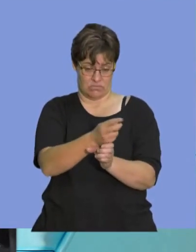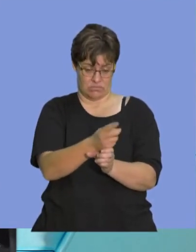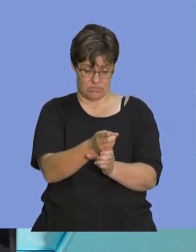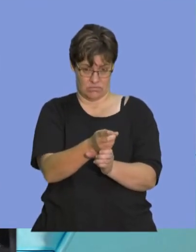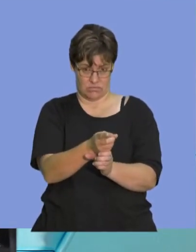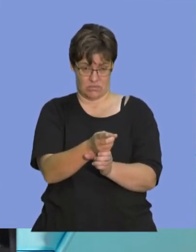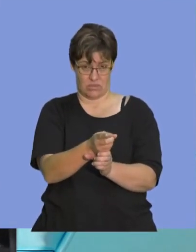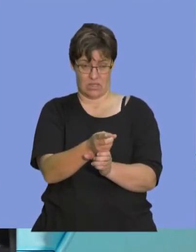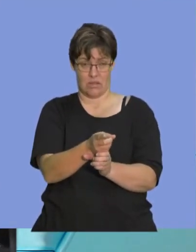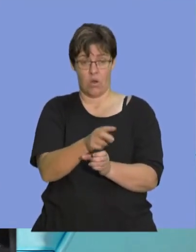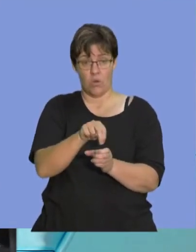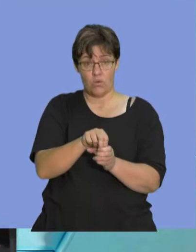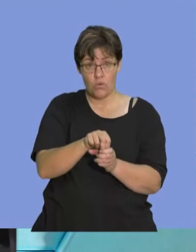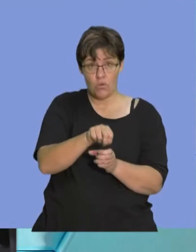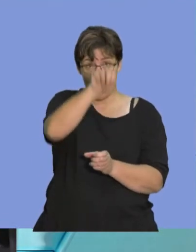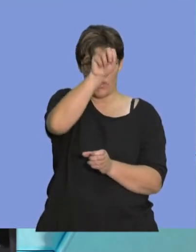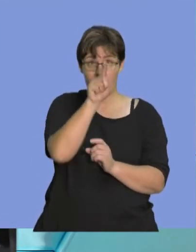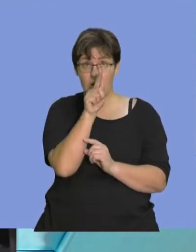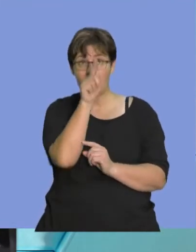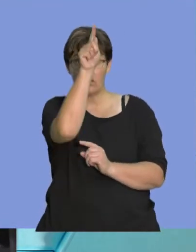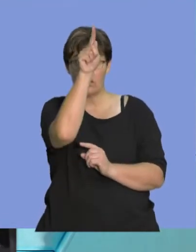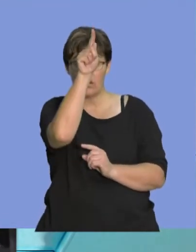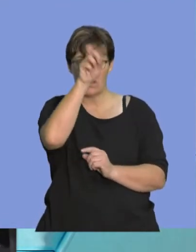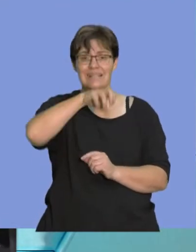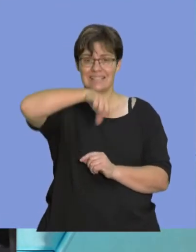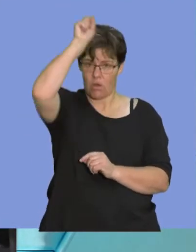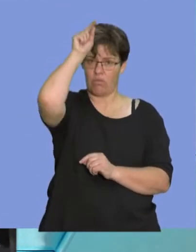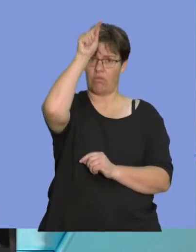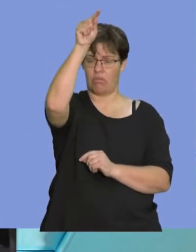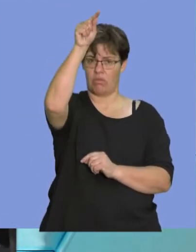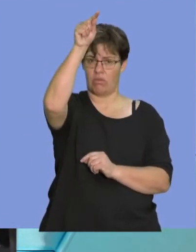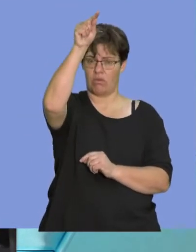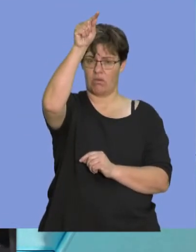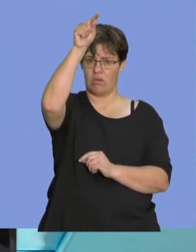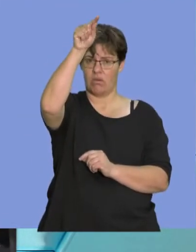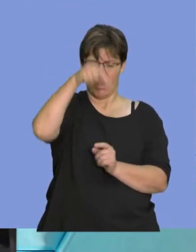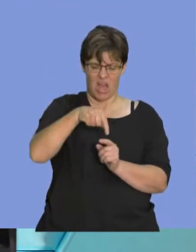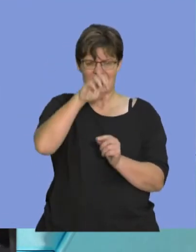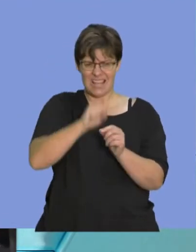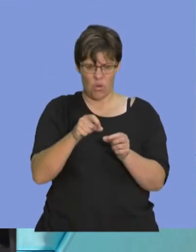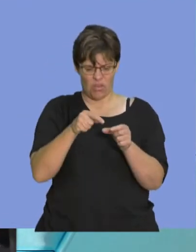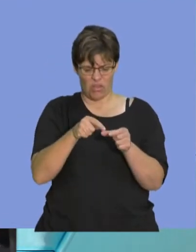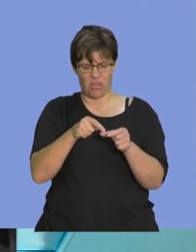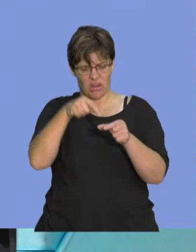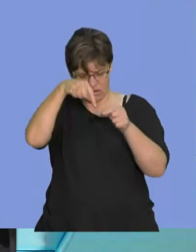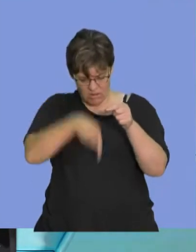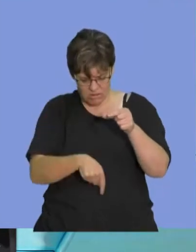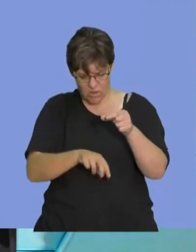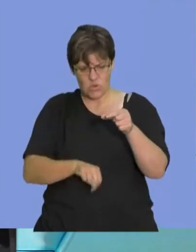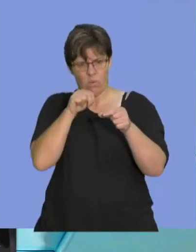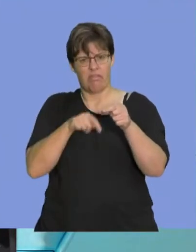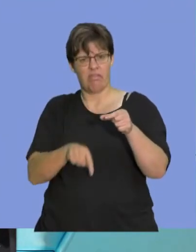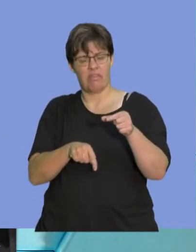to rest, the north will point to the south, okay, while the south will point to the next, for a simple